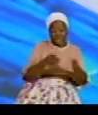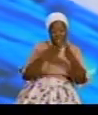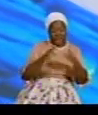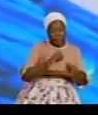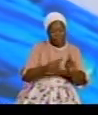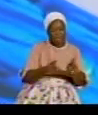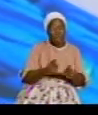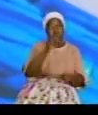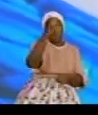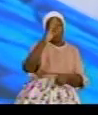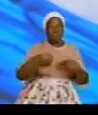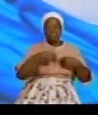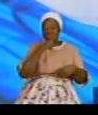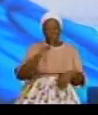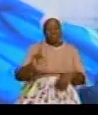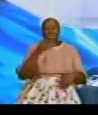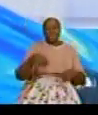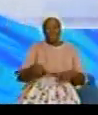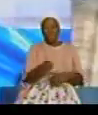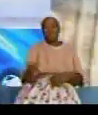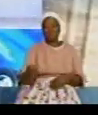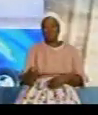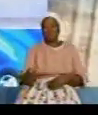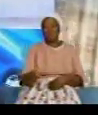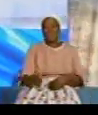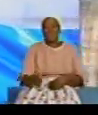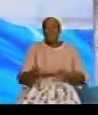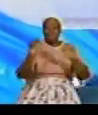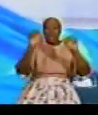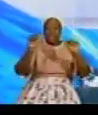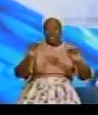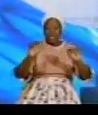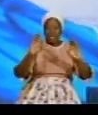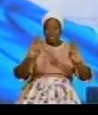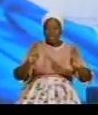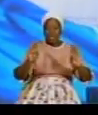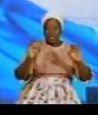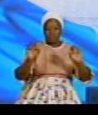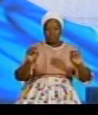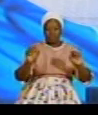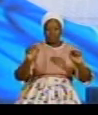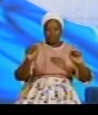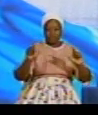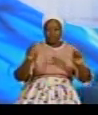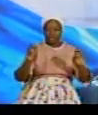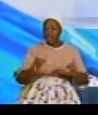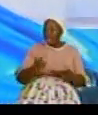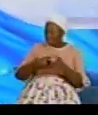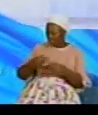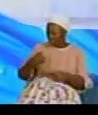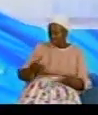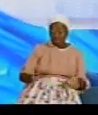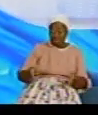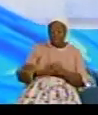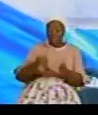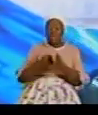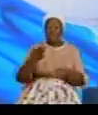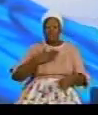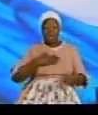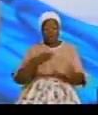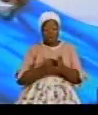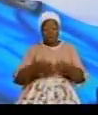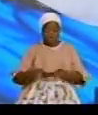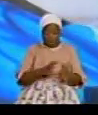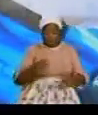them Absalom. And so if they tell you, do it this way and do it that way, whoever they are, whatever authority